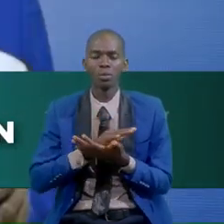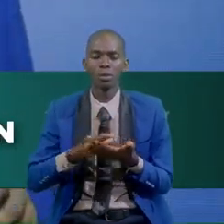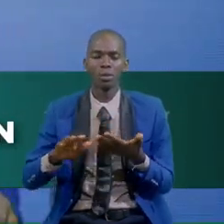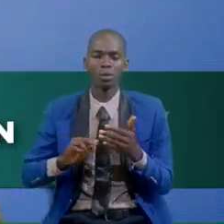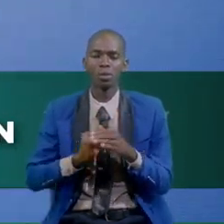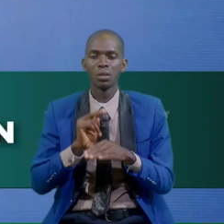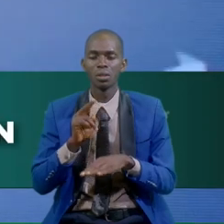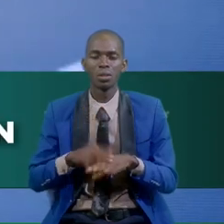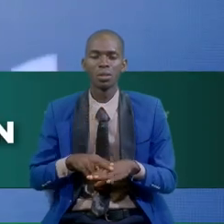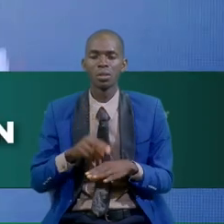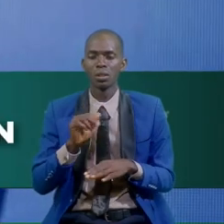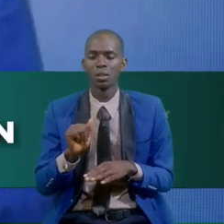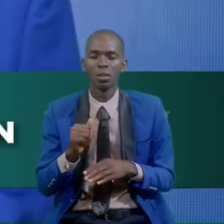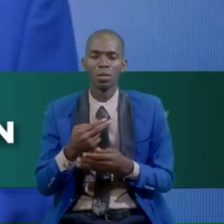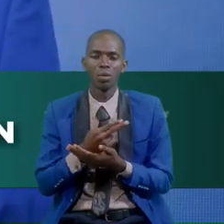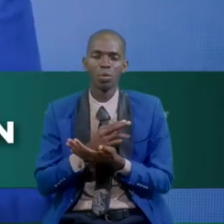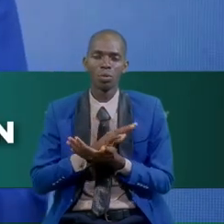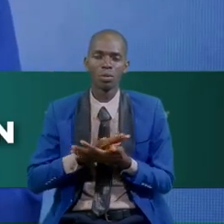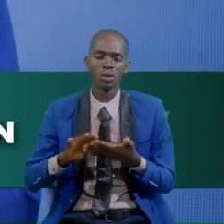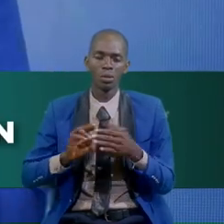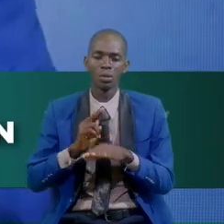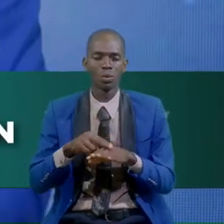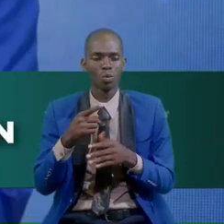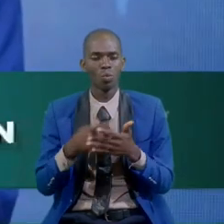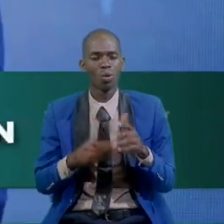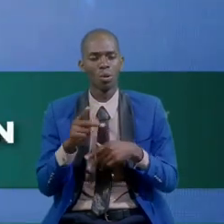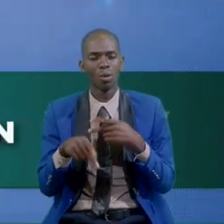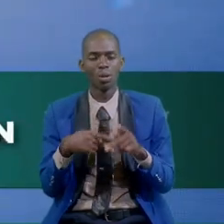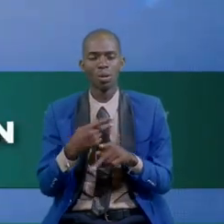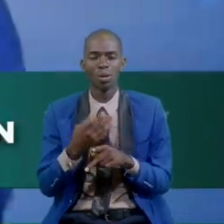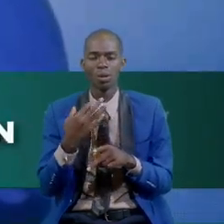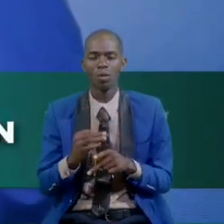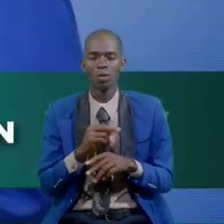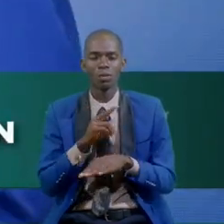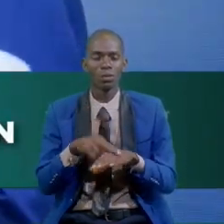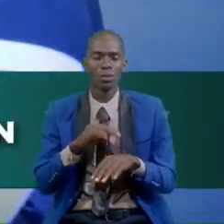A holy nation. What kind of nation is that? Look at 1 Peter